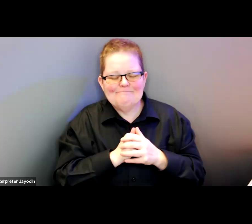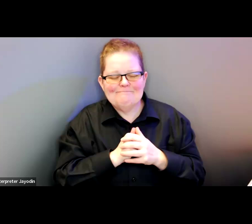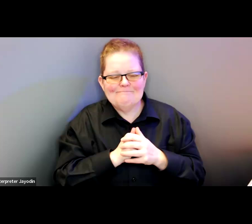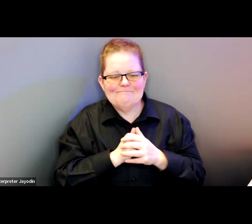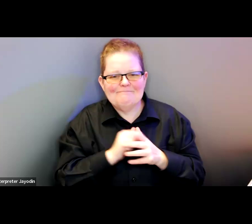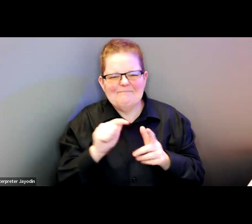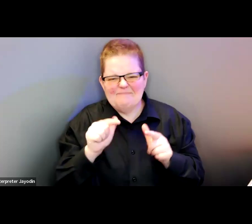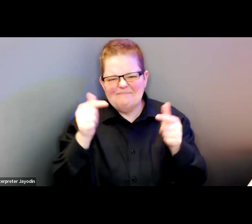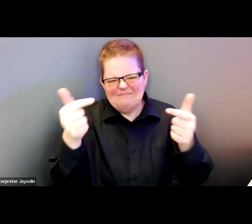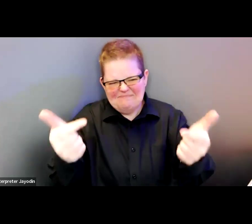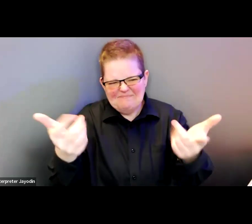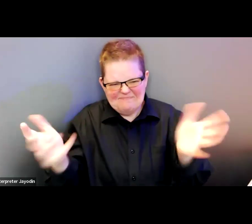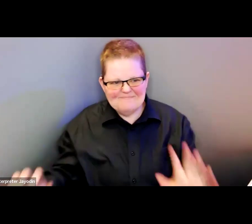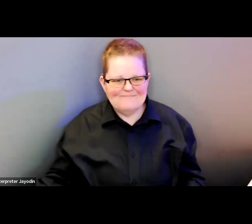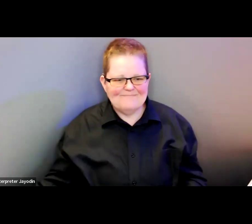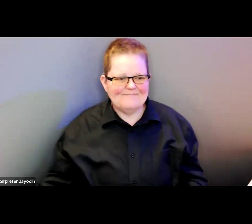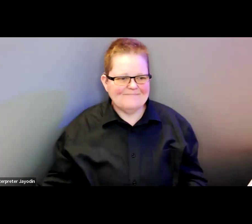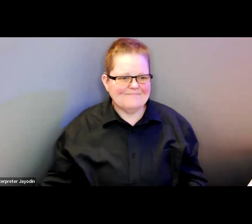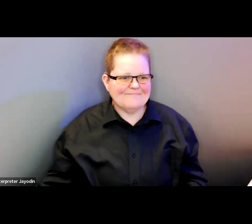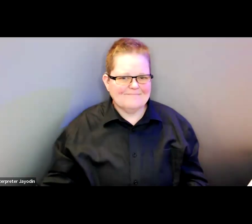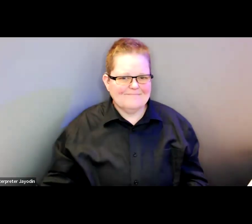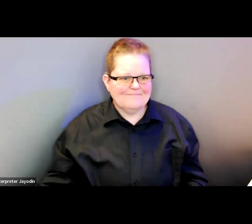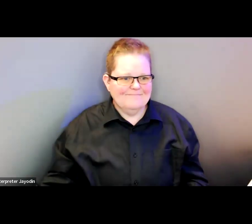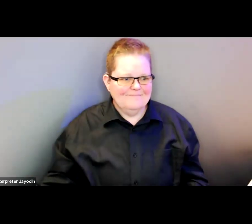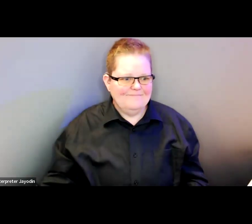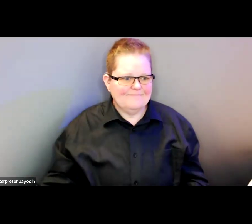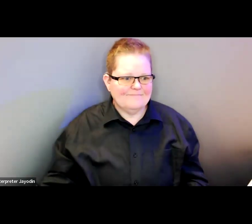So the next element of that is